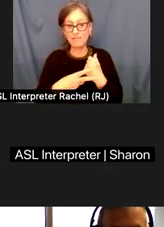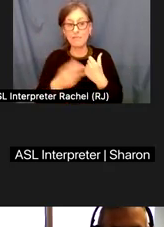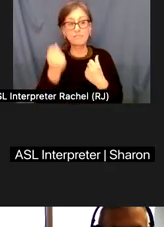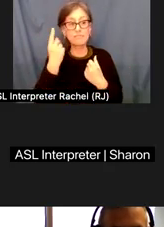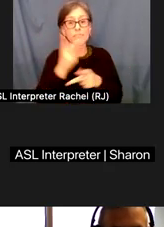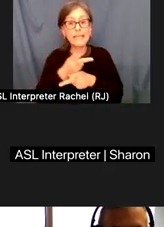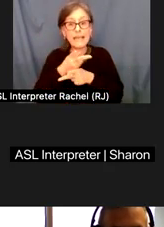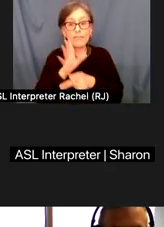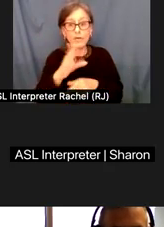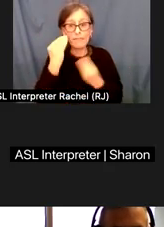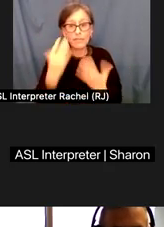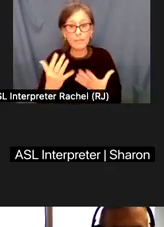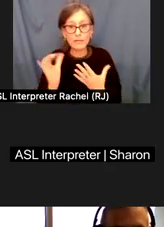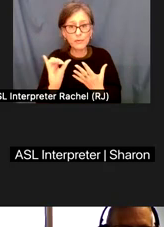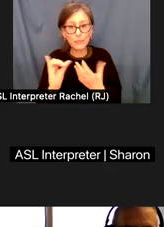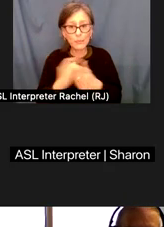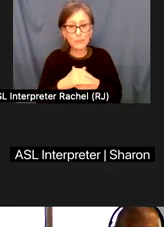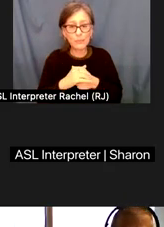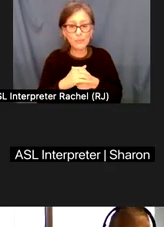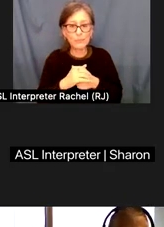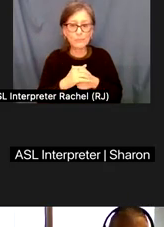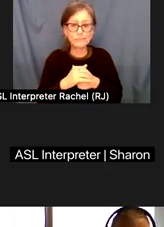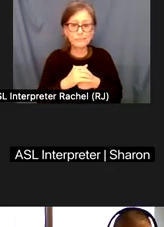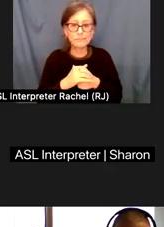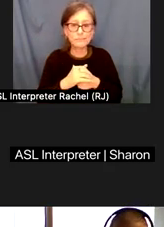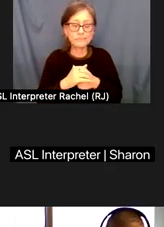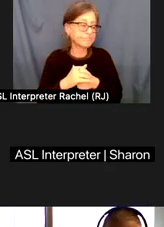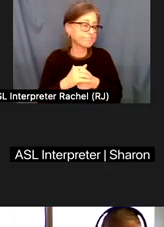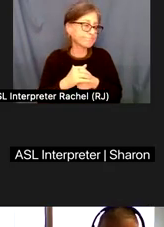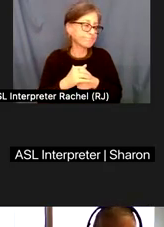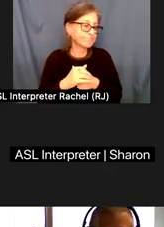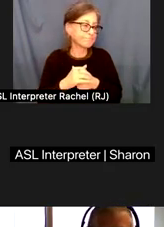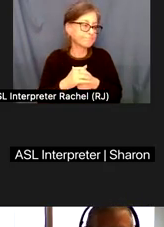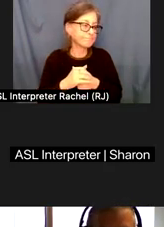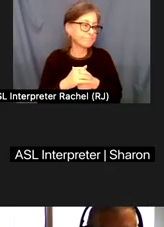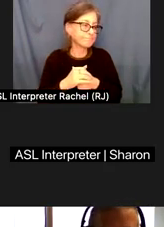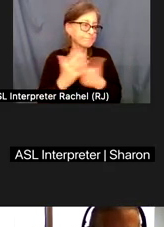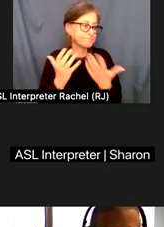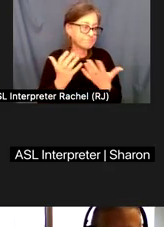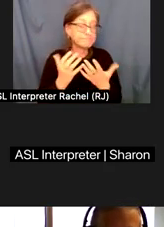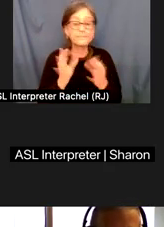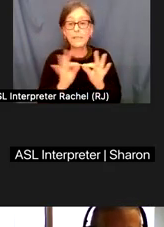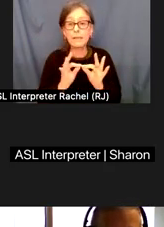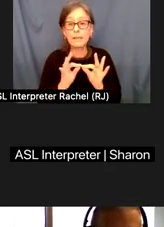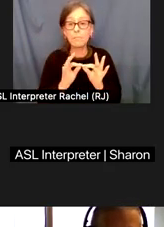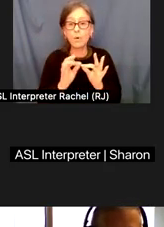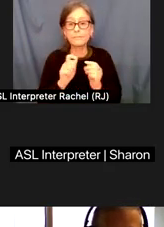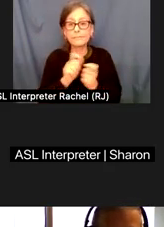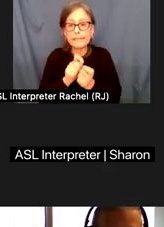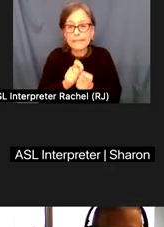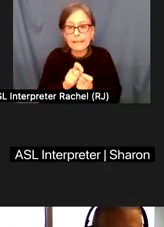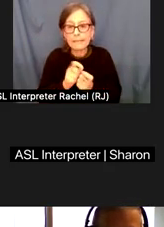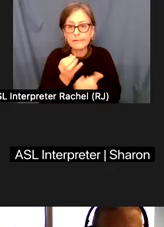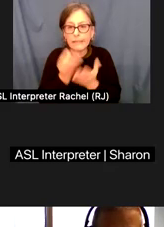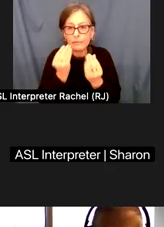with that information because, it's a lot of uh, important details and financial information,